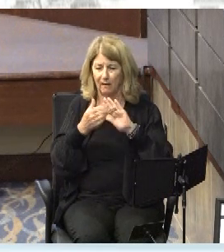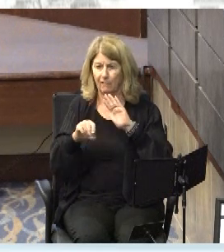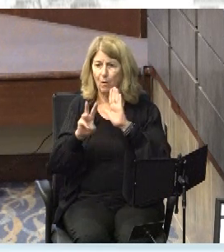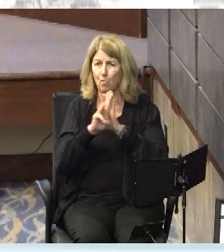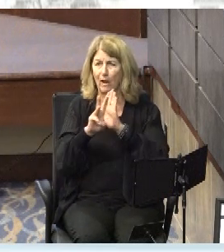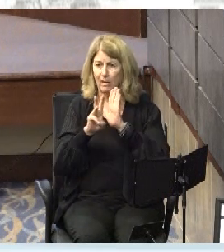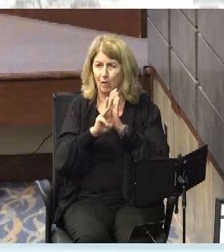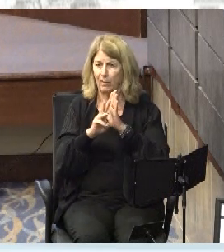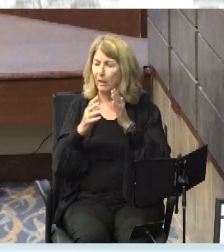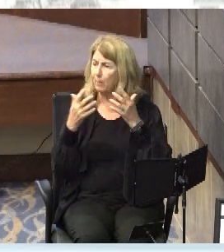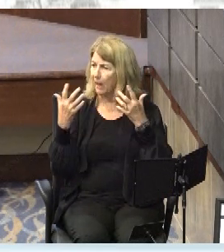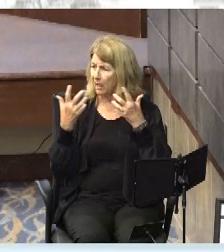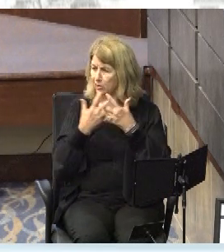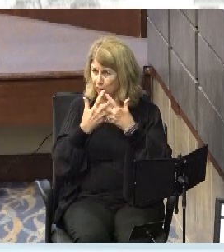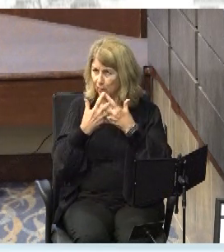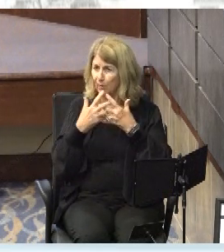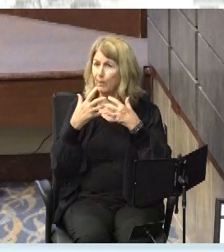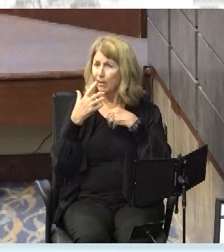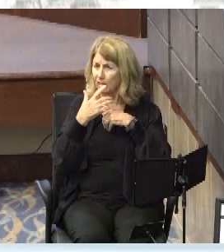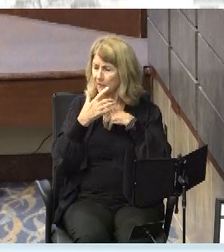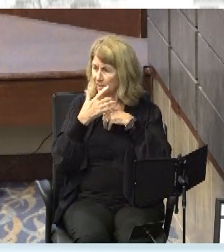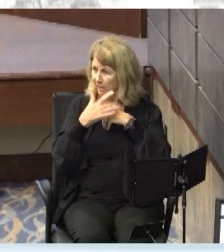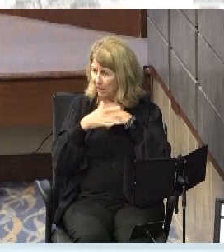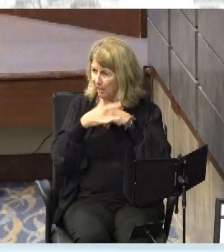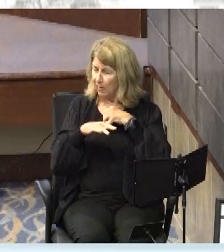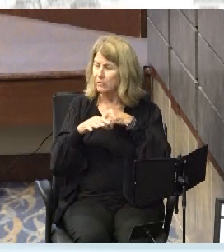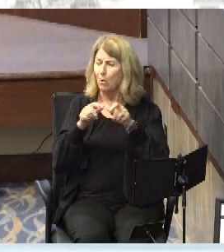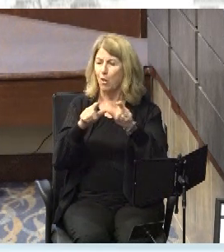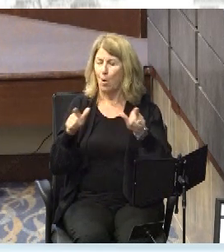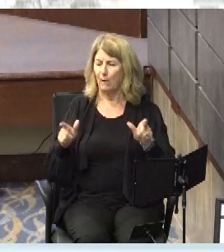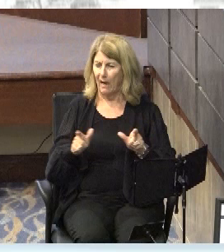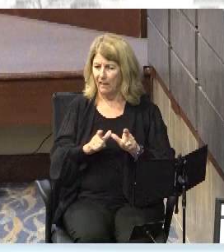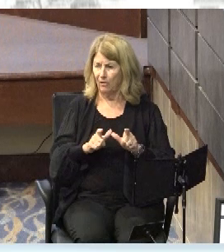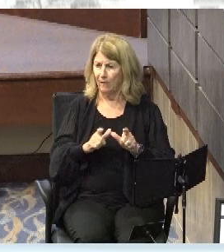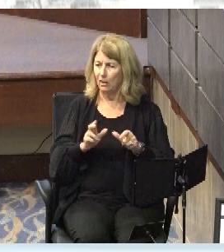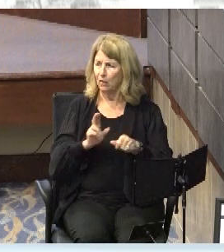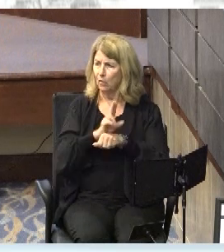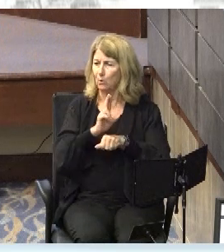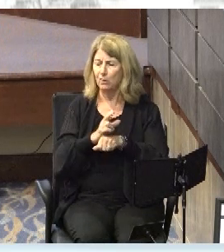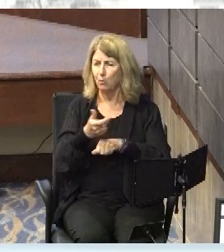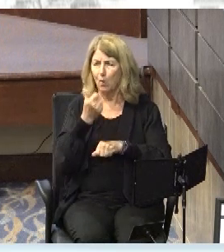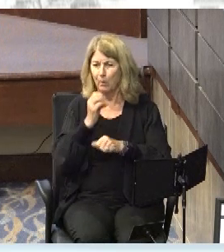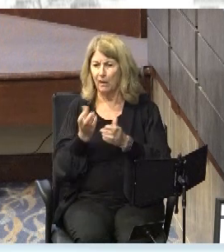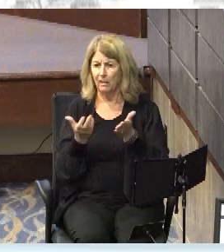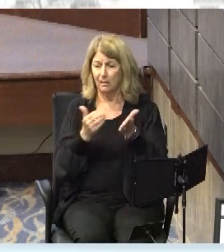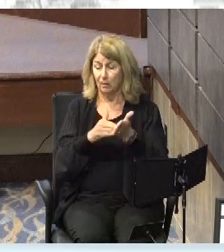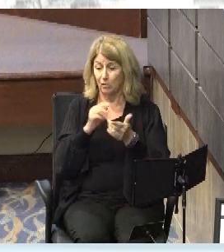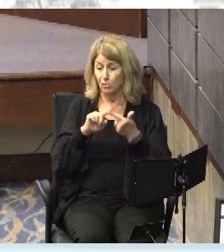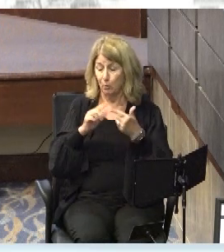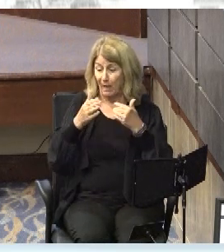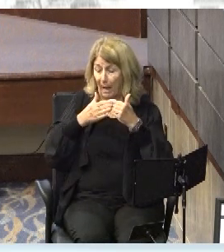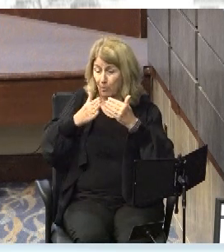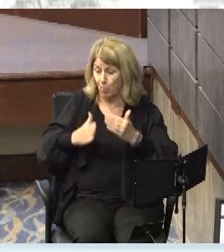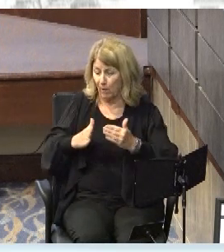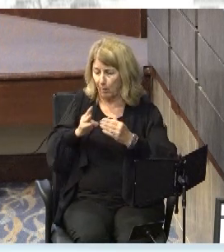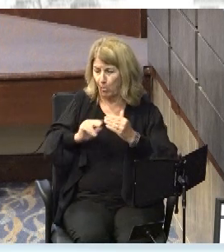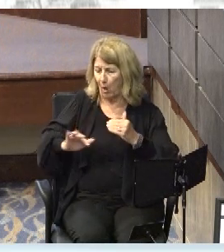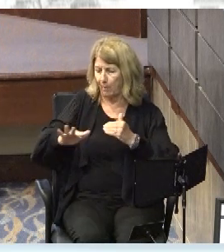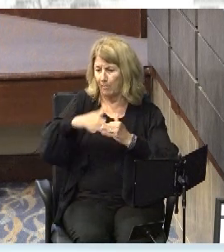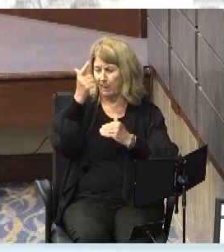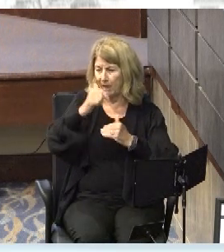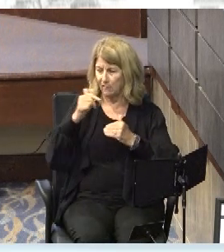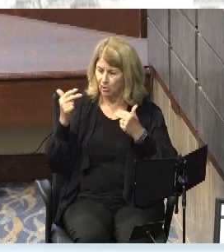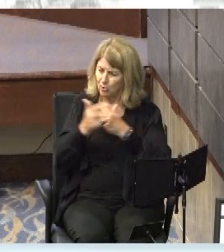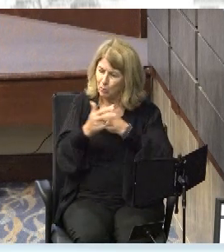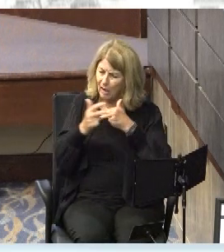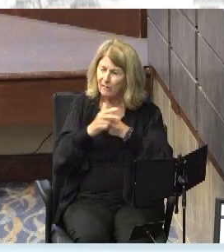with the appropriate orderly development area which is located. Three, that the proposed use will not be more objectionable to neighboring properties because of traffic congestion, noise,